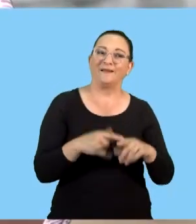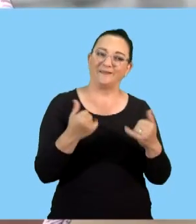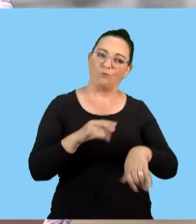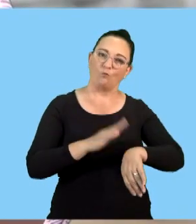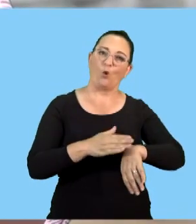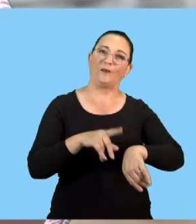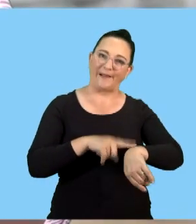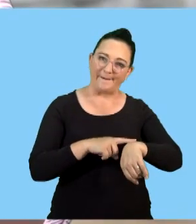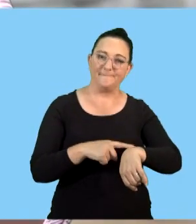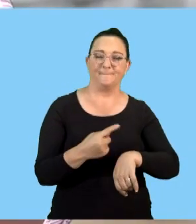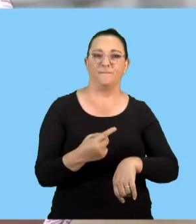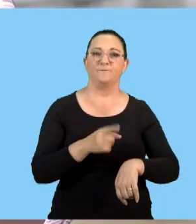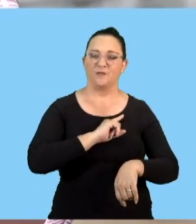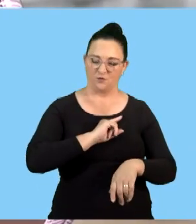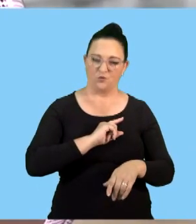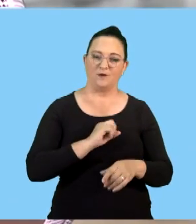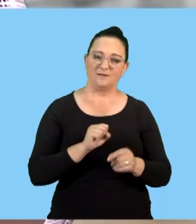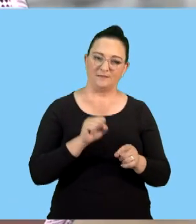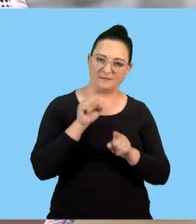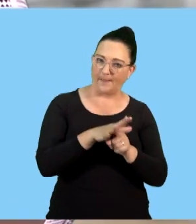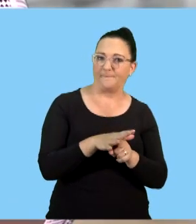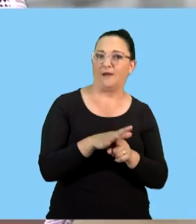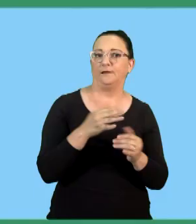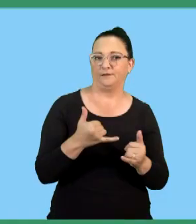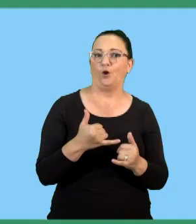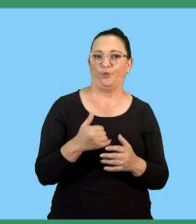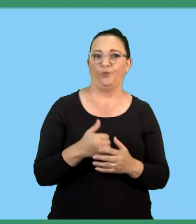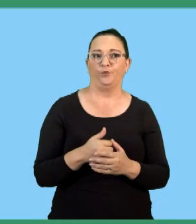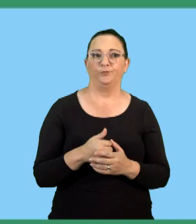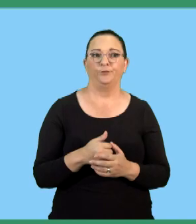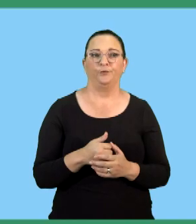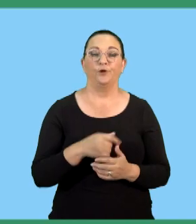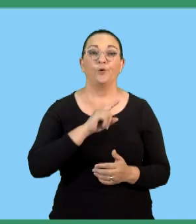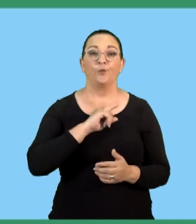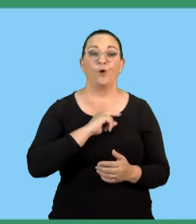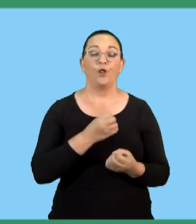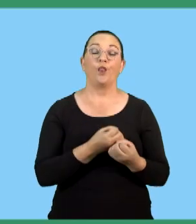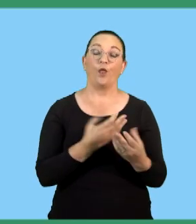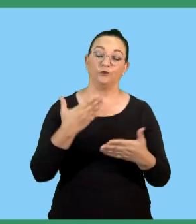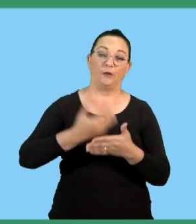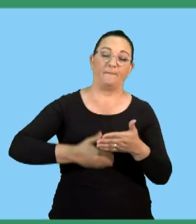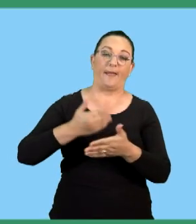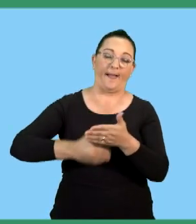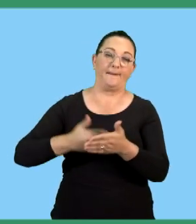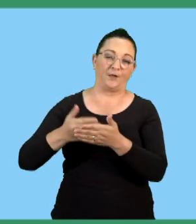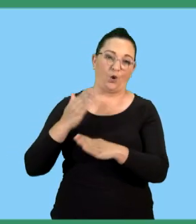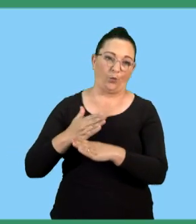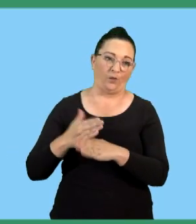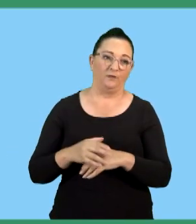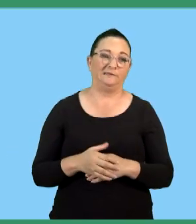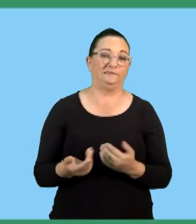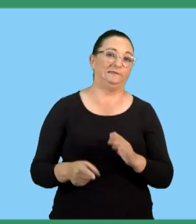it's also time consuming. So there's an increase in the cost as the process requires a large amount of paperwork, which